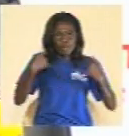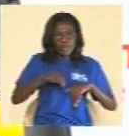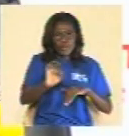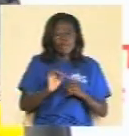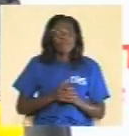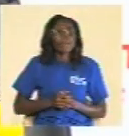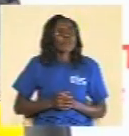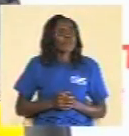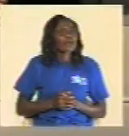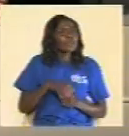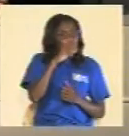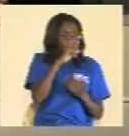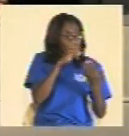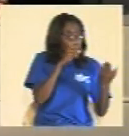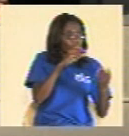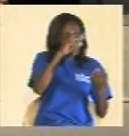All right. Sister,